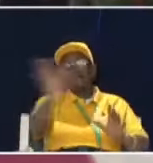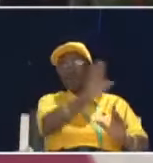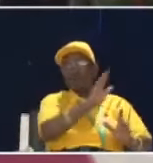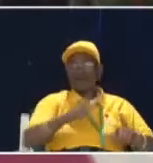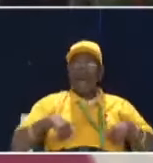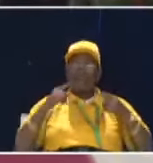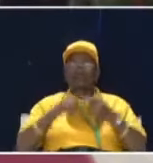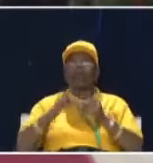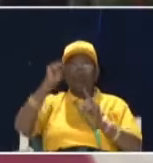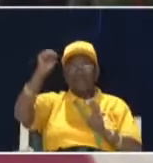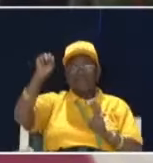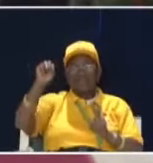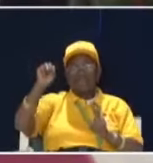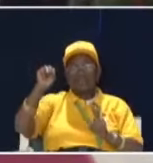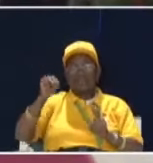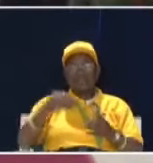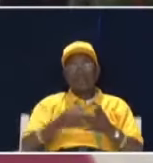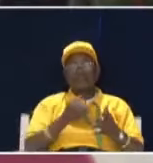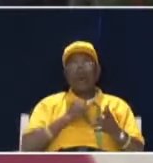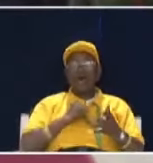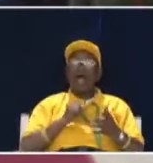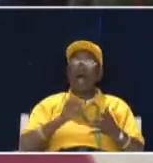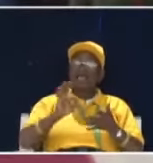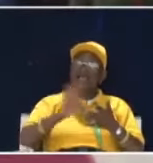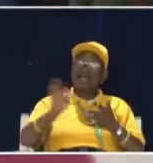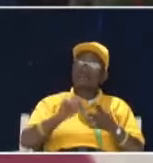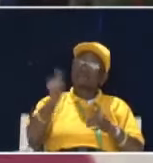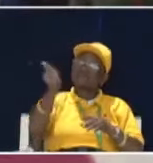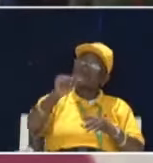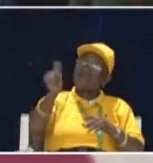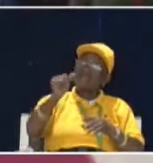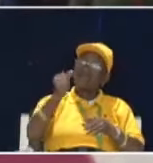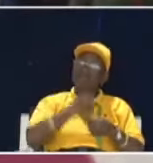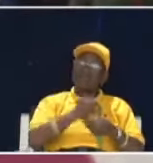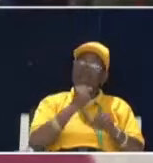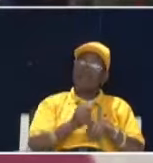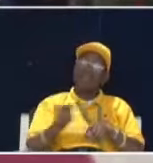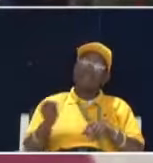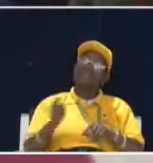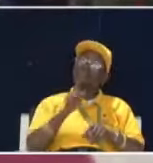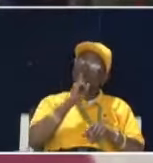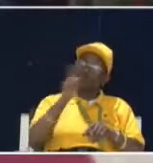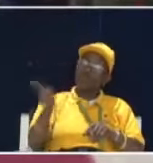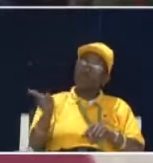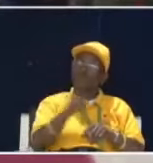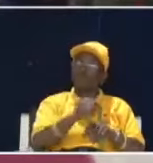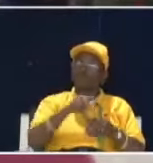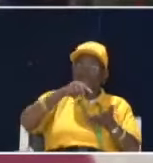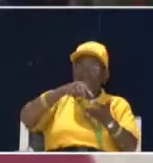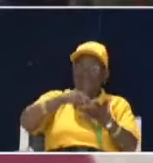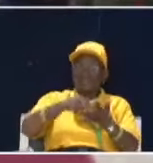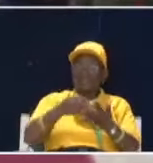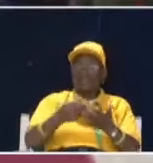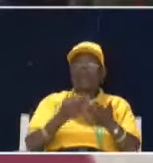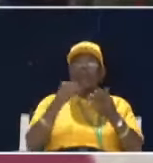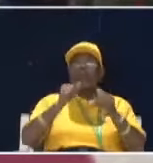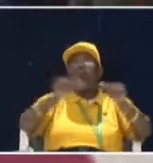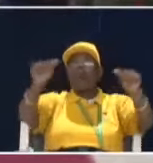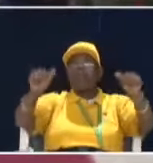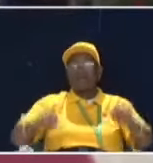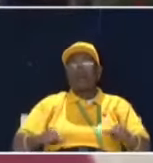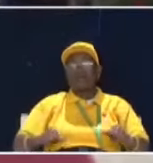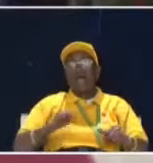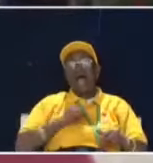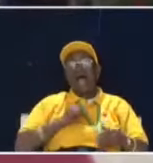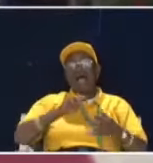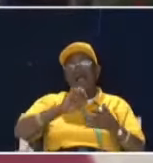altar. And then we'll pray for your salvation before we continue. So I'm counting